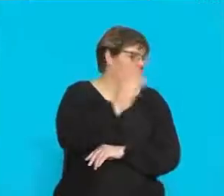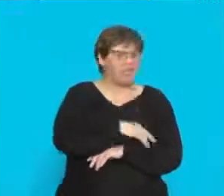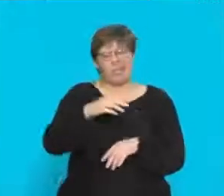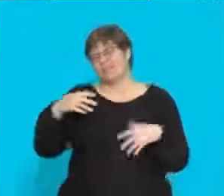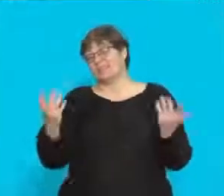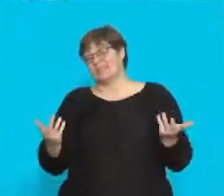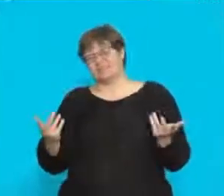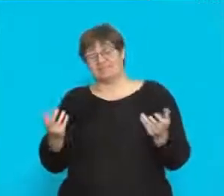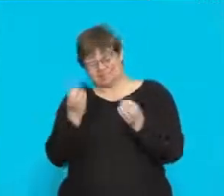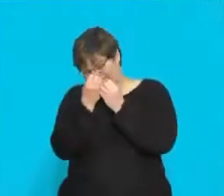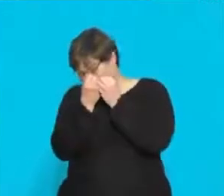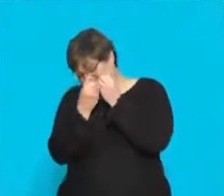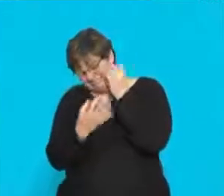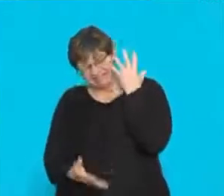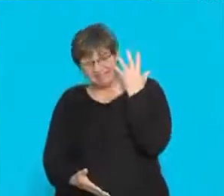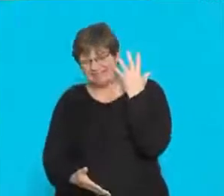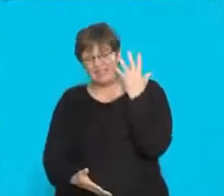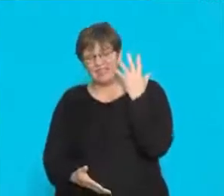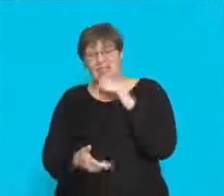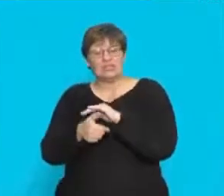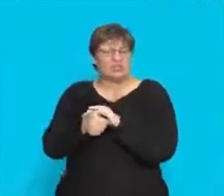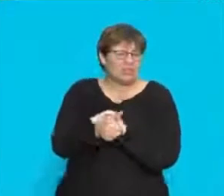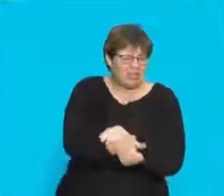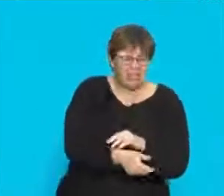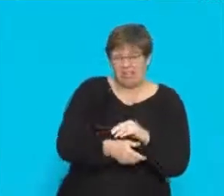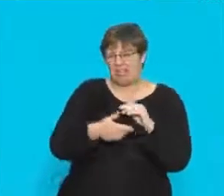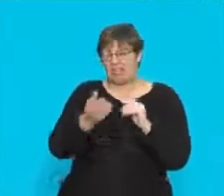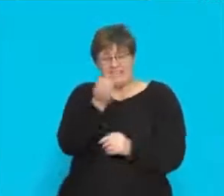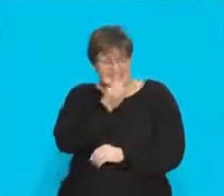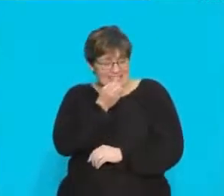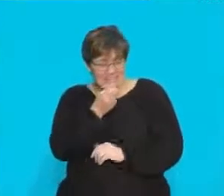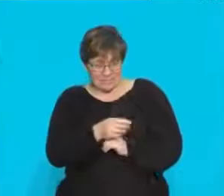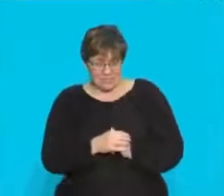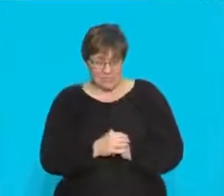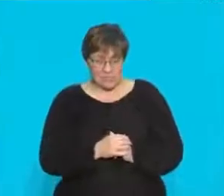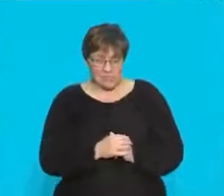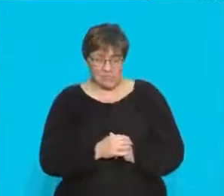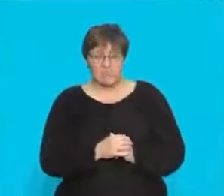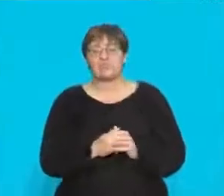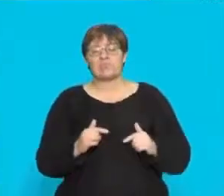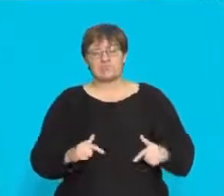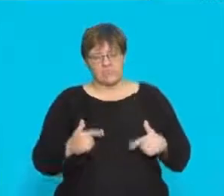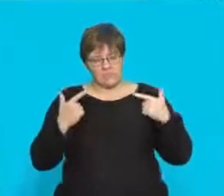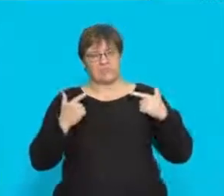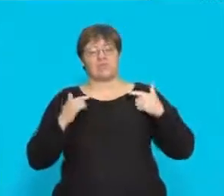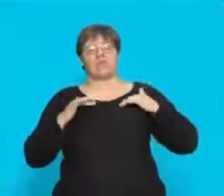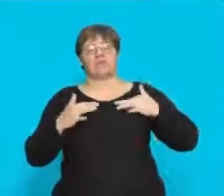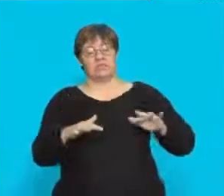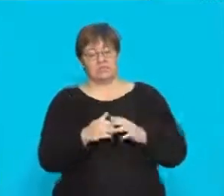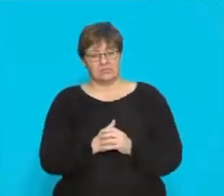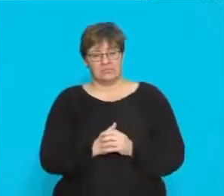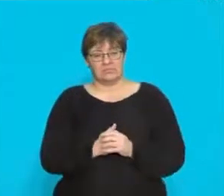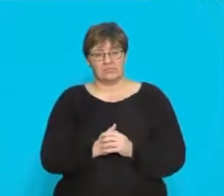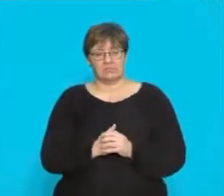by lots of turtles and all of those kind of animals that are going to live in the ocean. They're going to form a